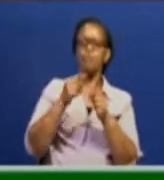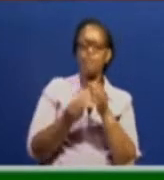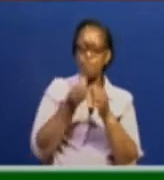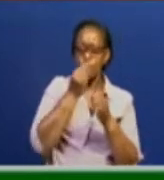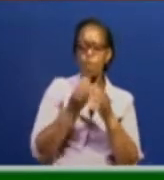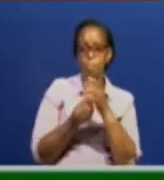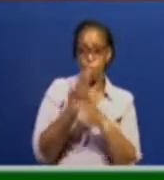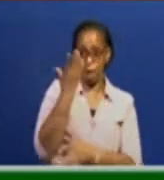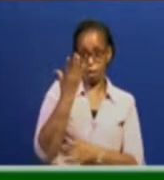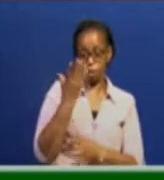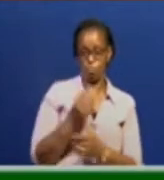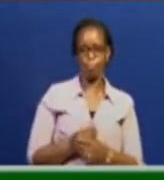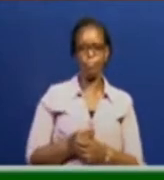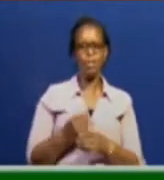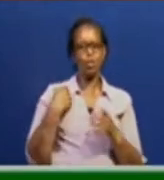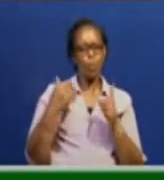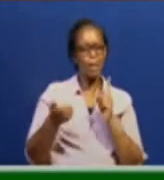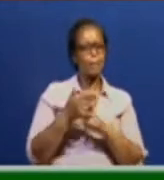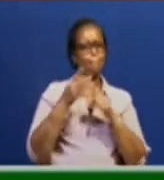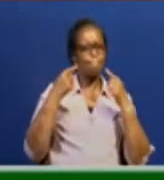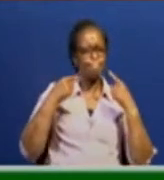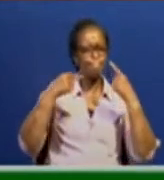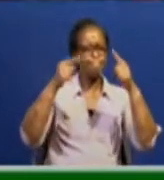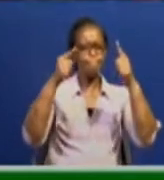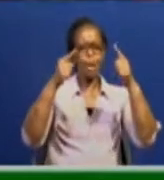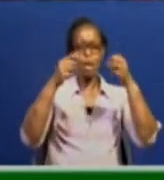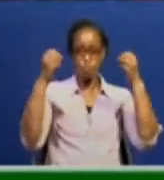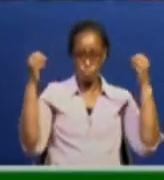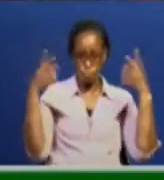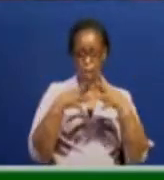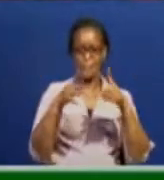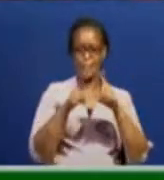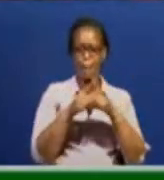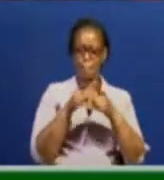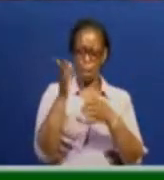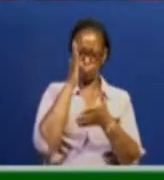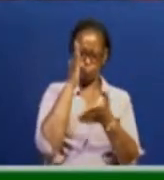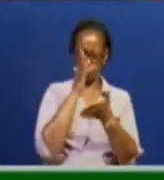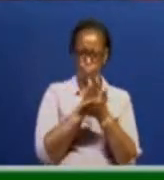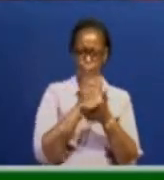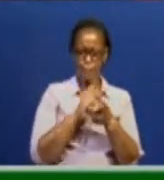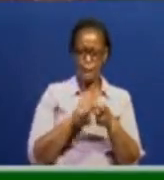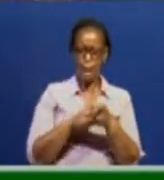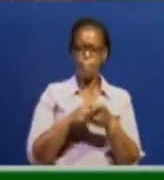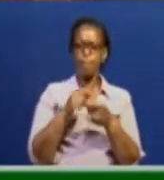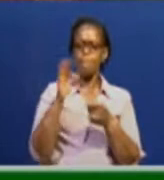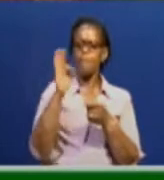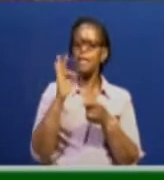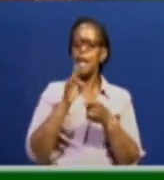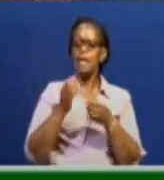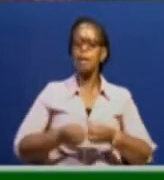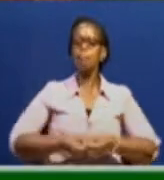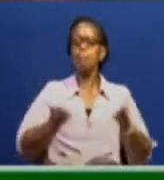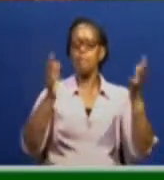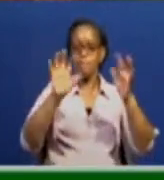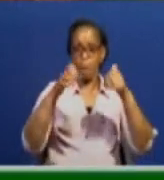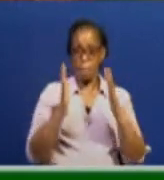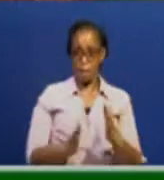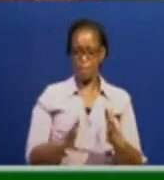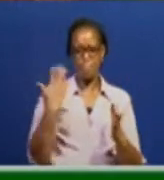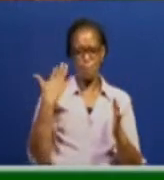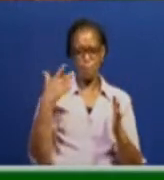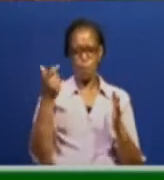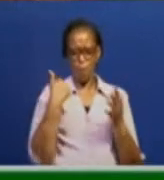To achieve efficiency, transparency and accuracy in fertilizer distribution, we enrolled farmers on a digital